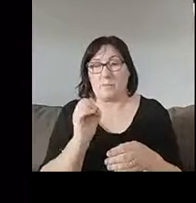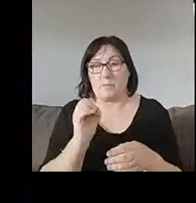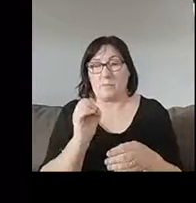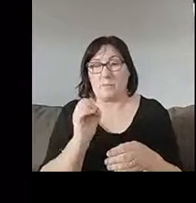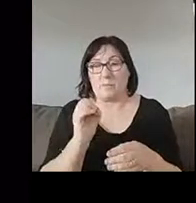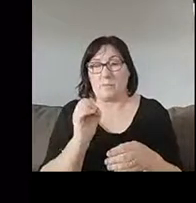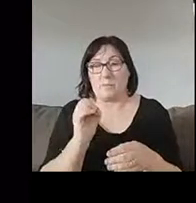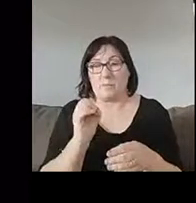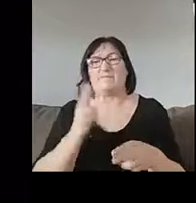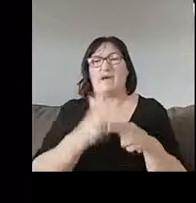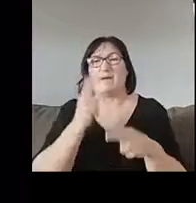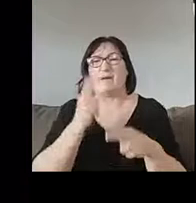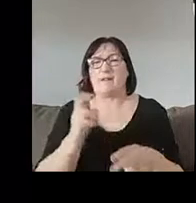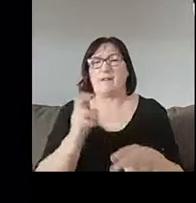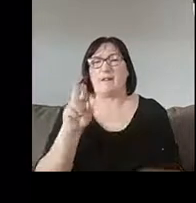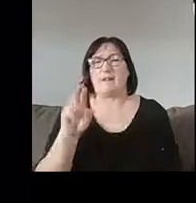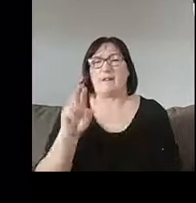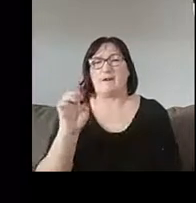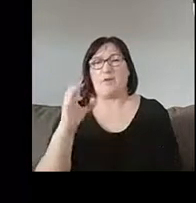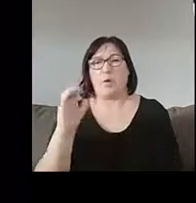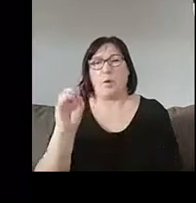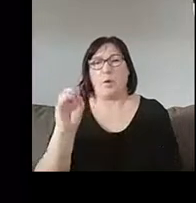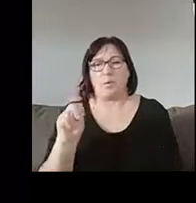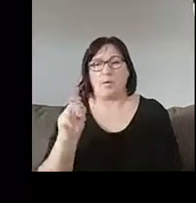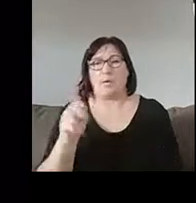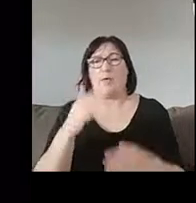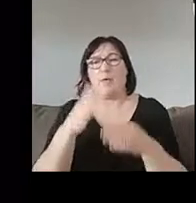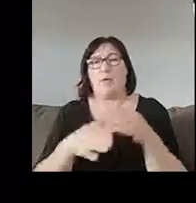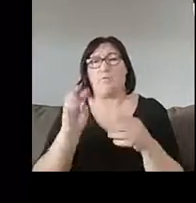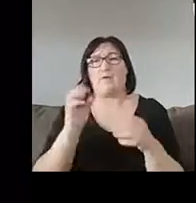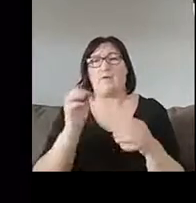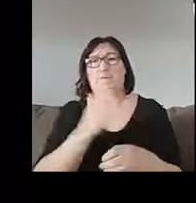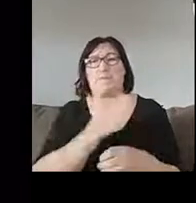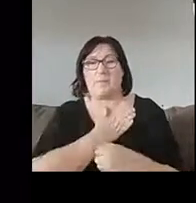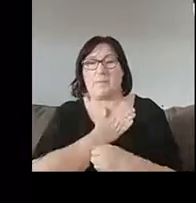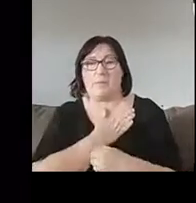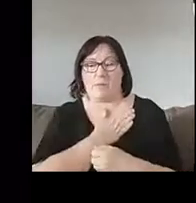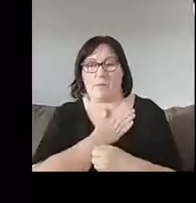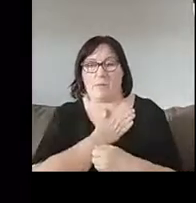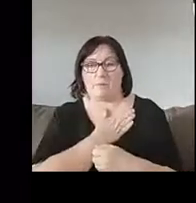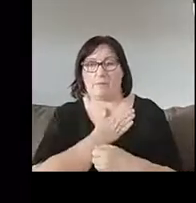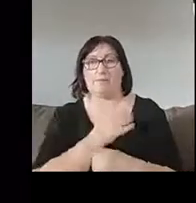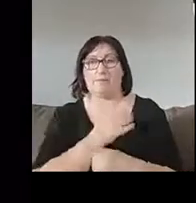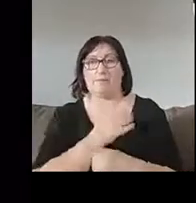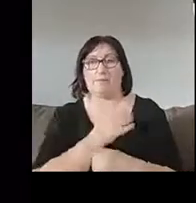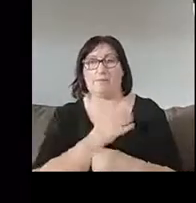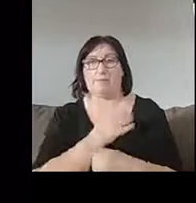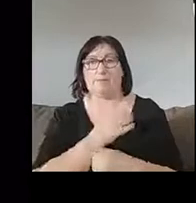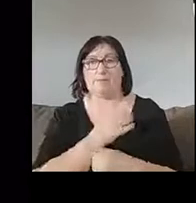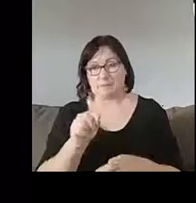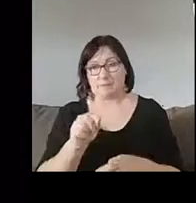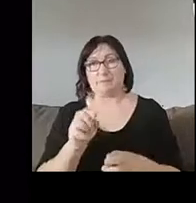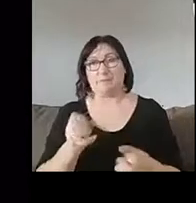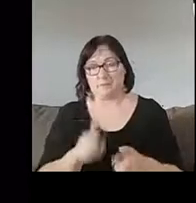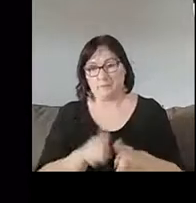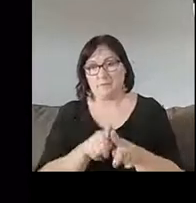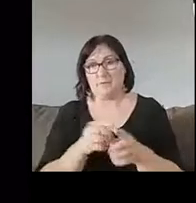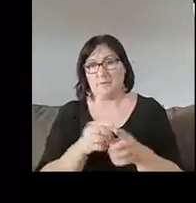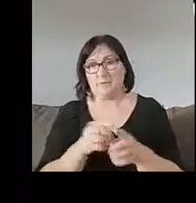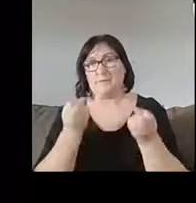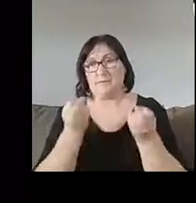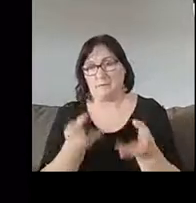due usually by the end of May, that will then also be submitted. The EMP 50102 will then